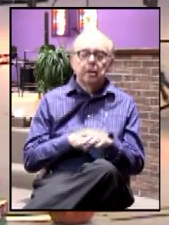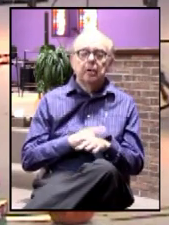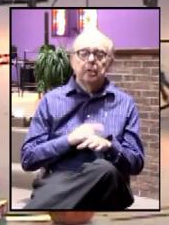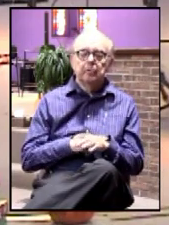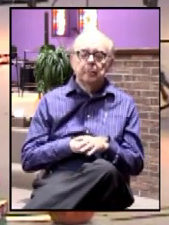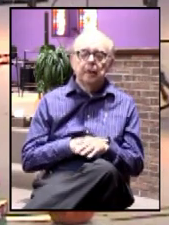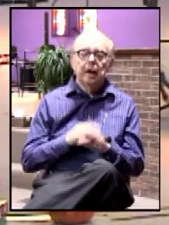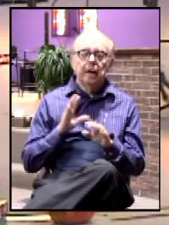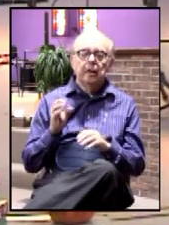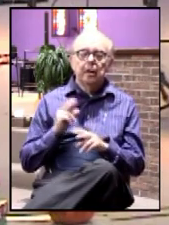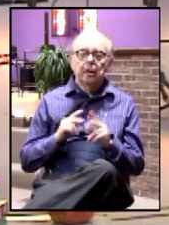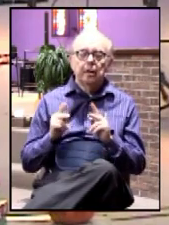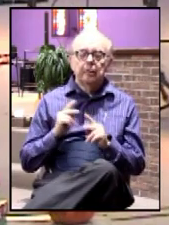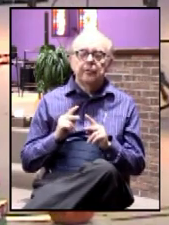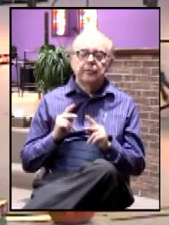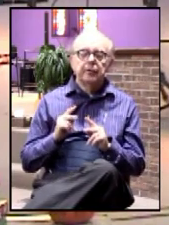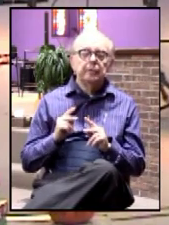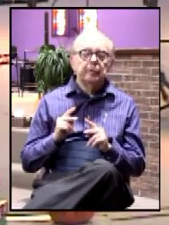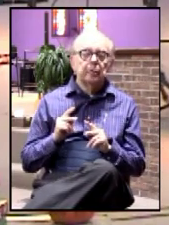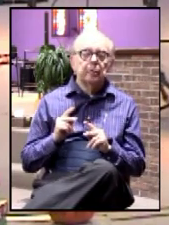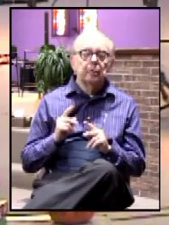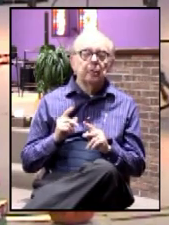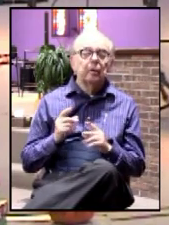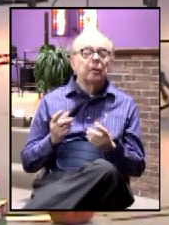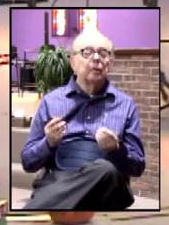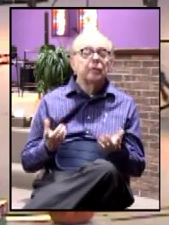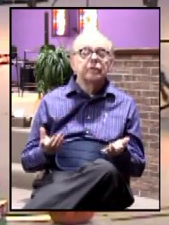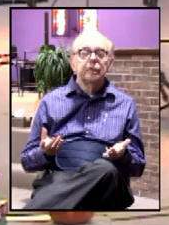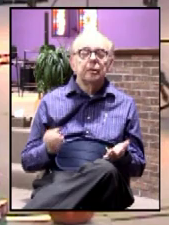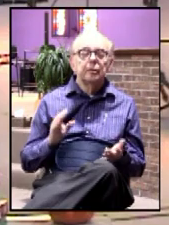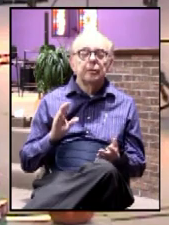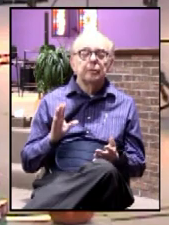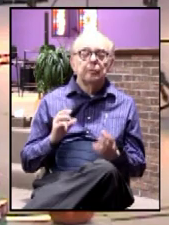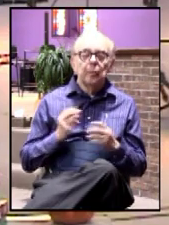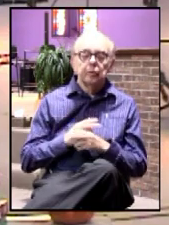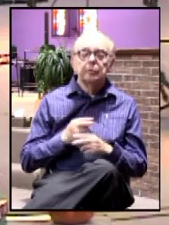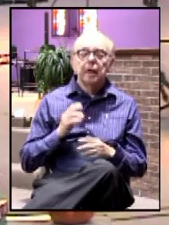multiplied by 50 people, what does it do?